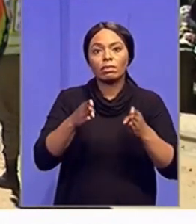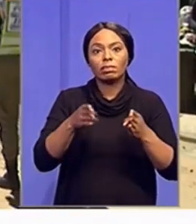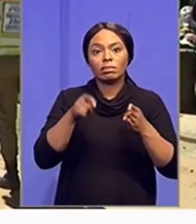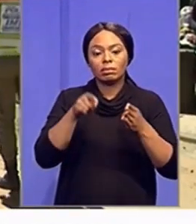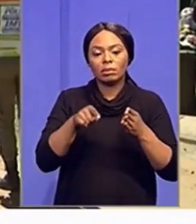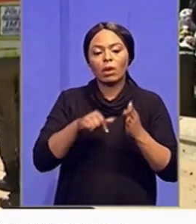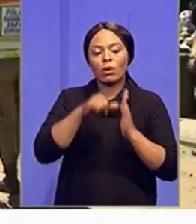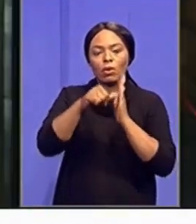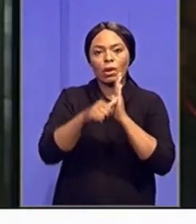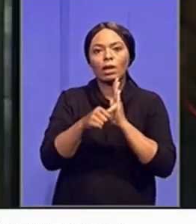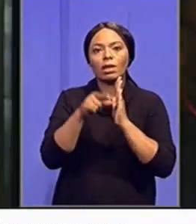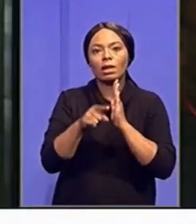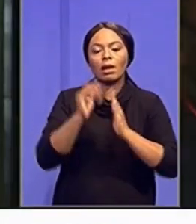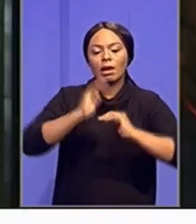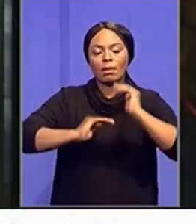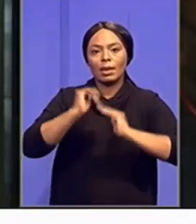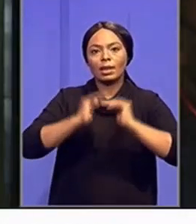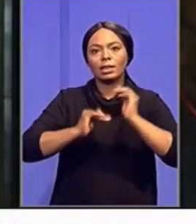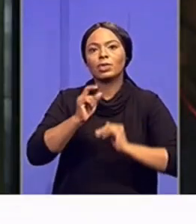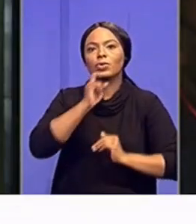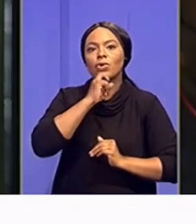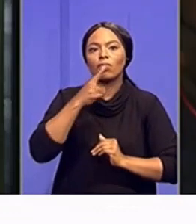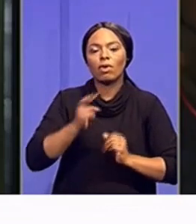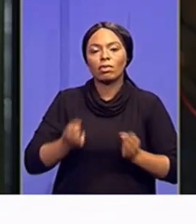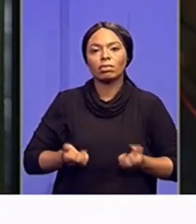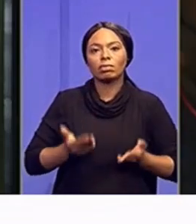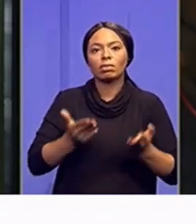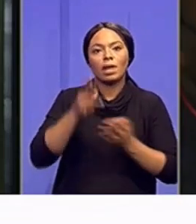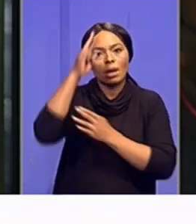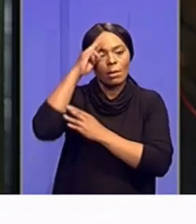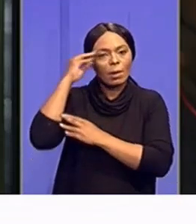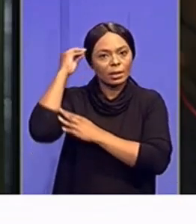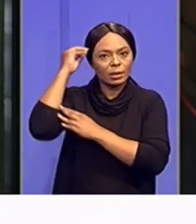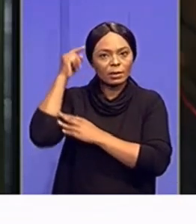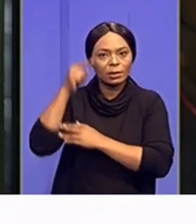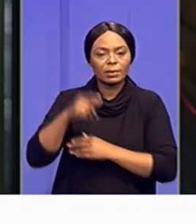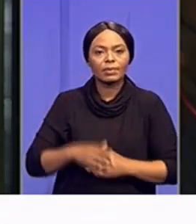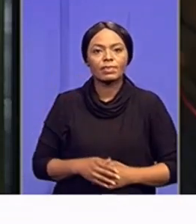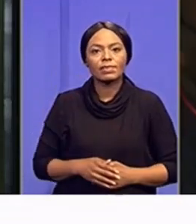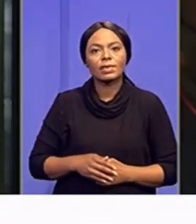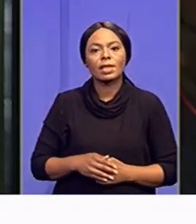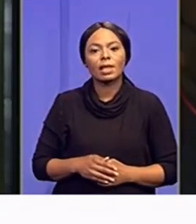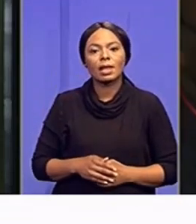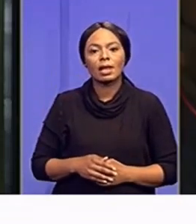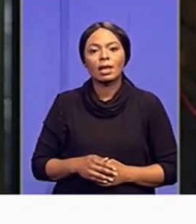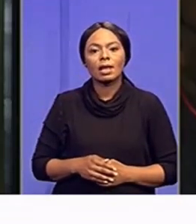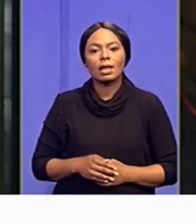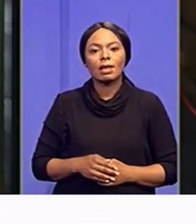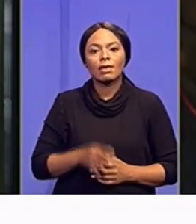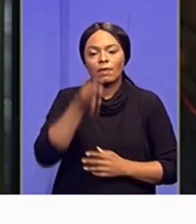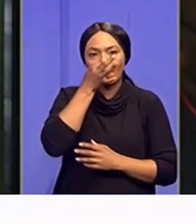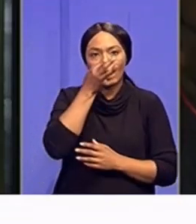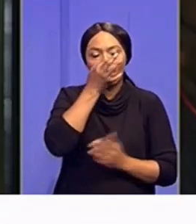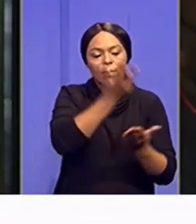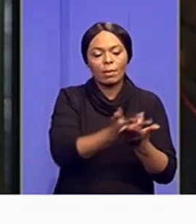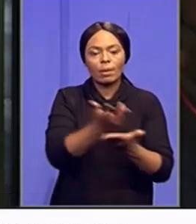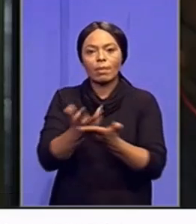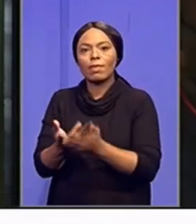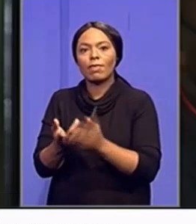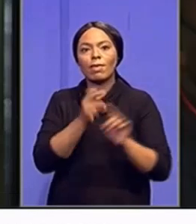sa Tutu. The public are invited to lay flowers and wreaths from 9 o'clock until 6 o'clock at the